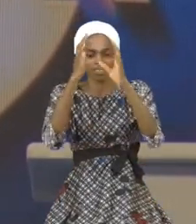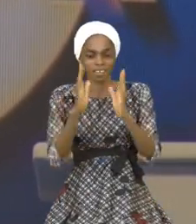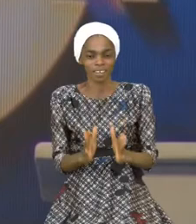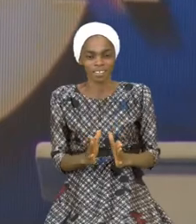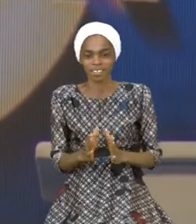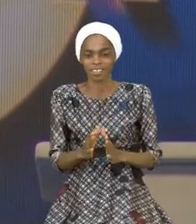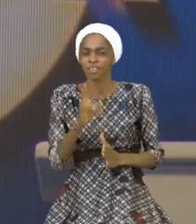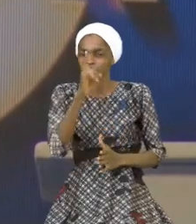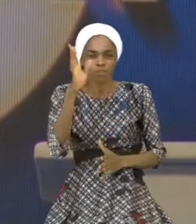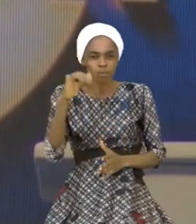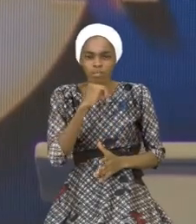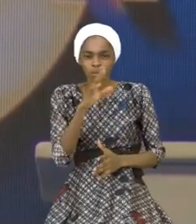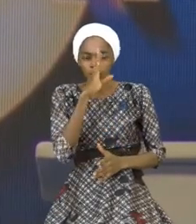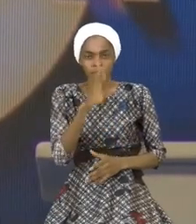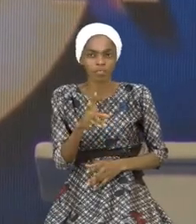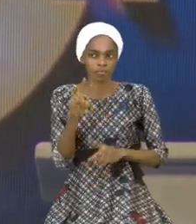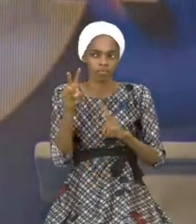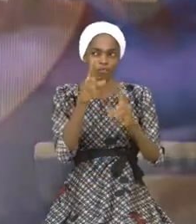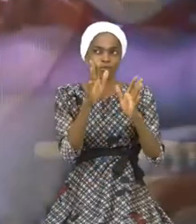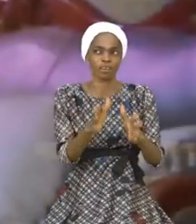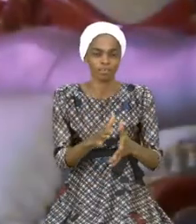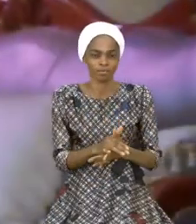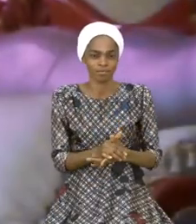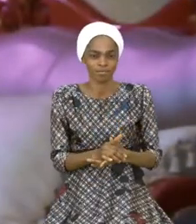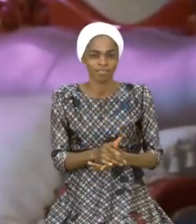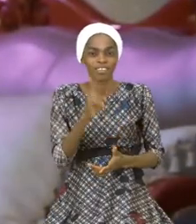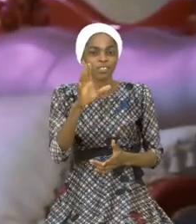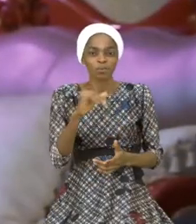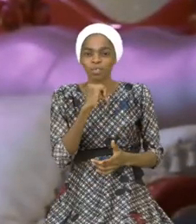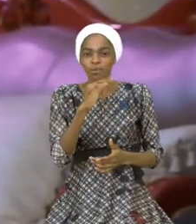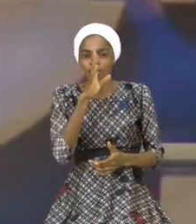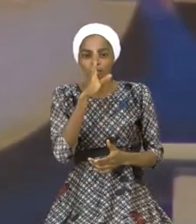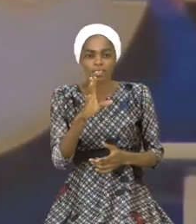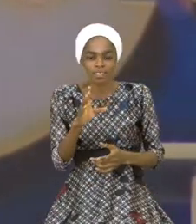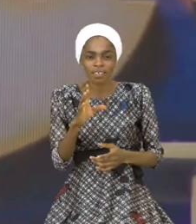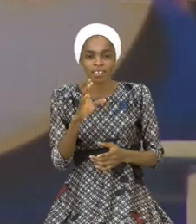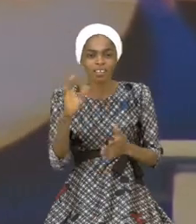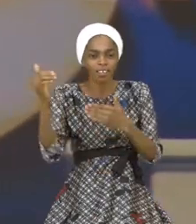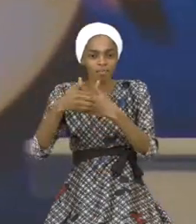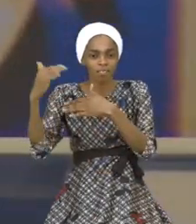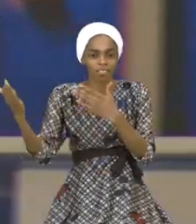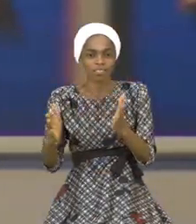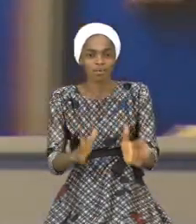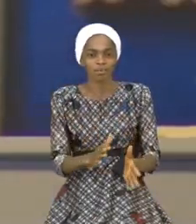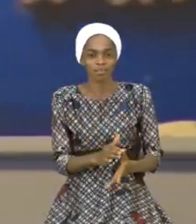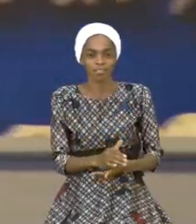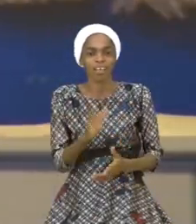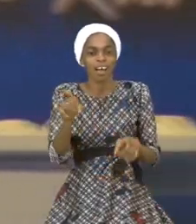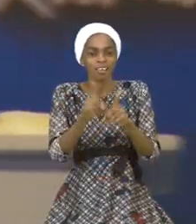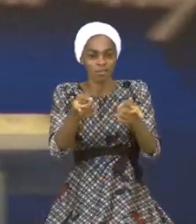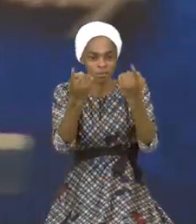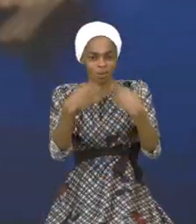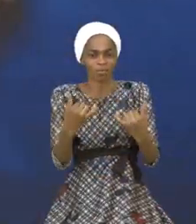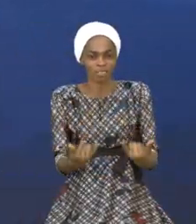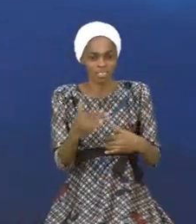be an onlooker. You will not be a spectator. As you come tonight,